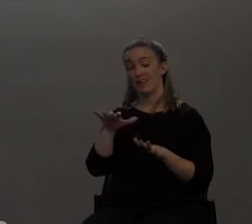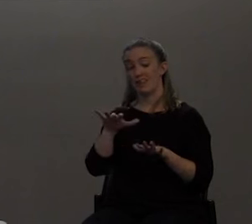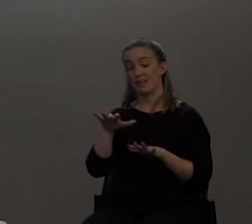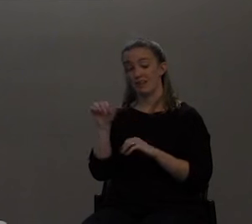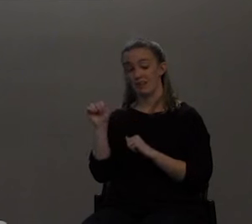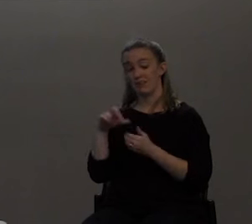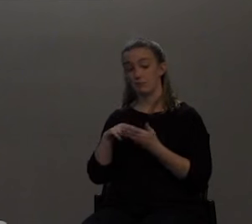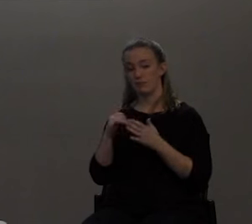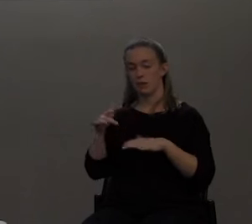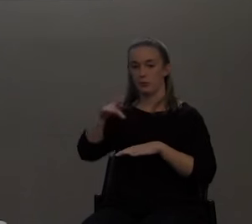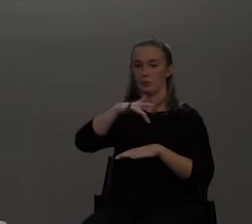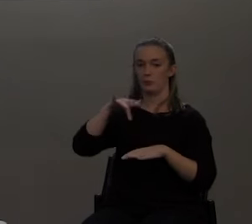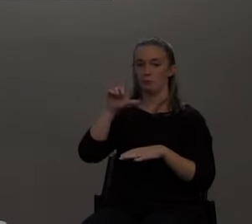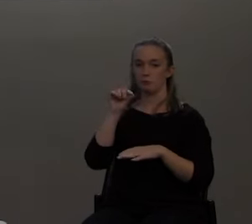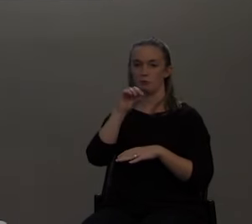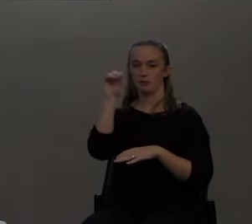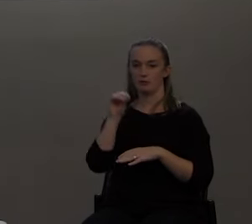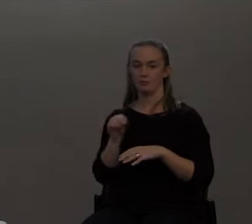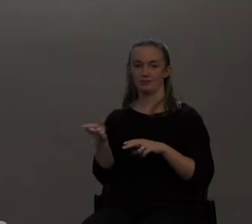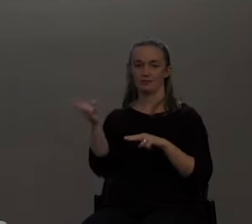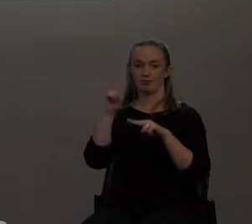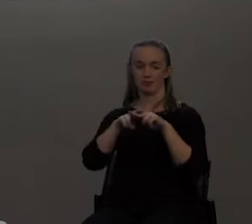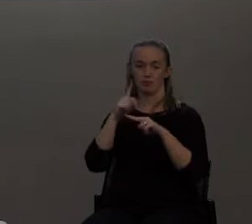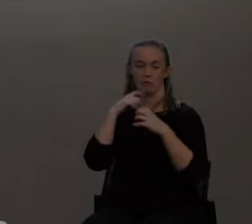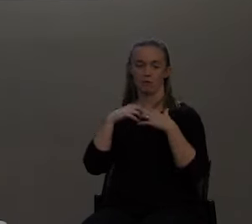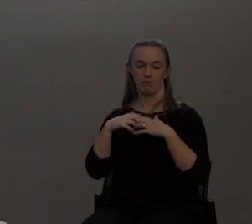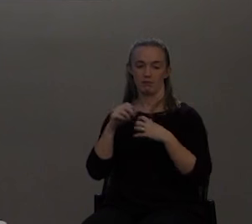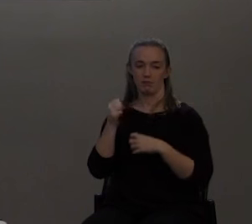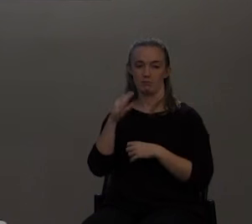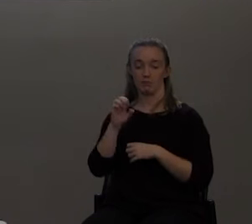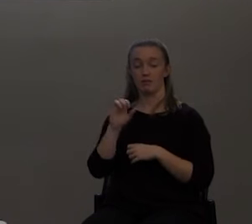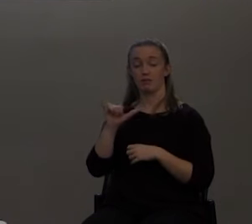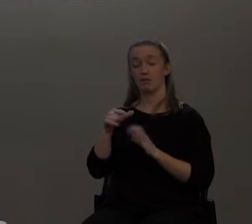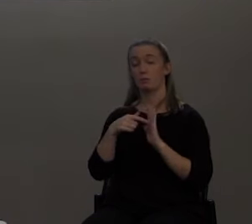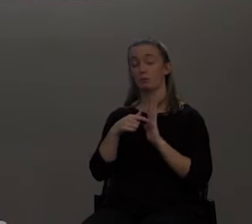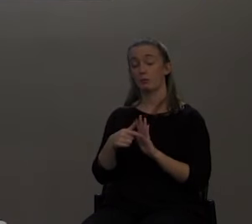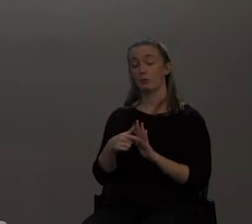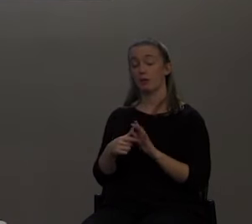for manufacturing space. This to me is an indication of